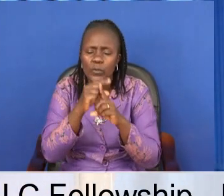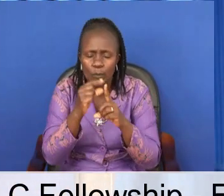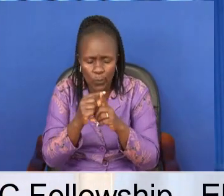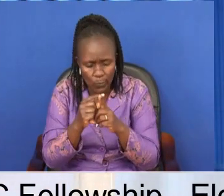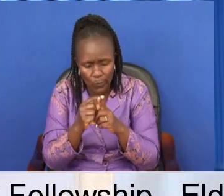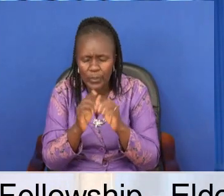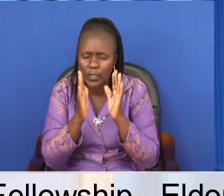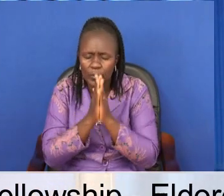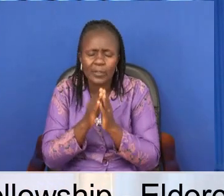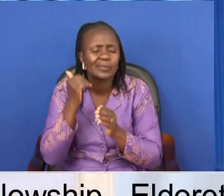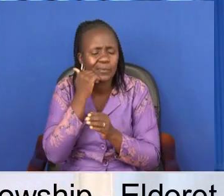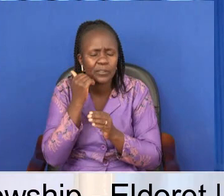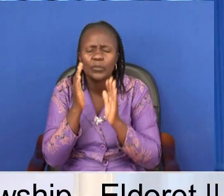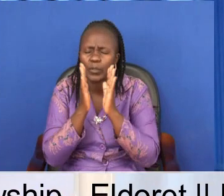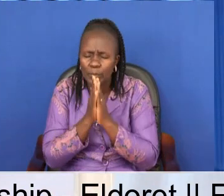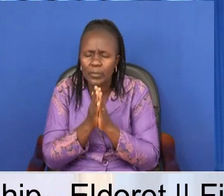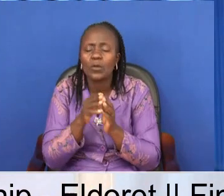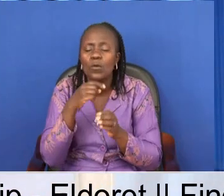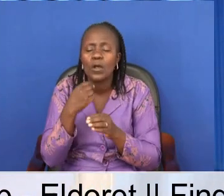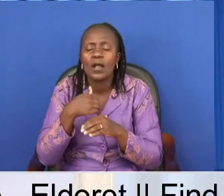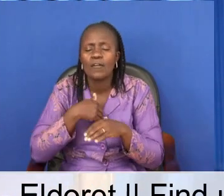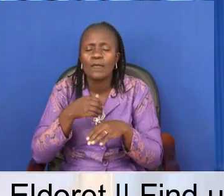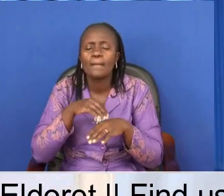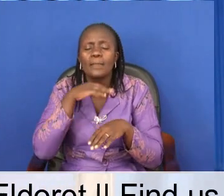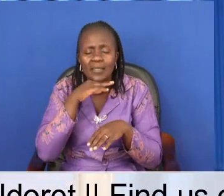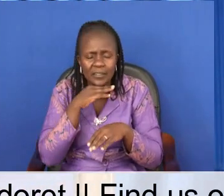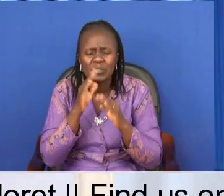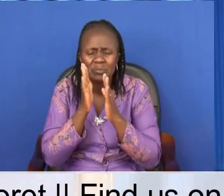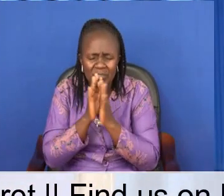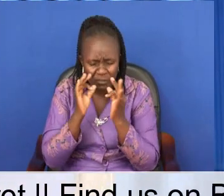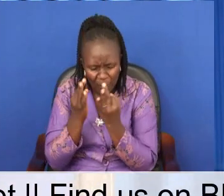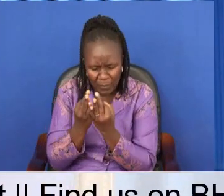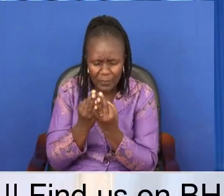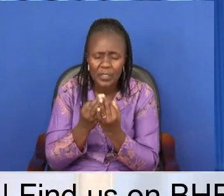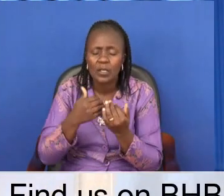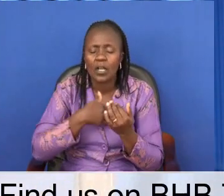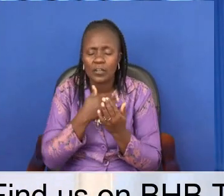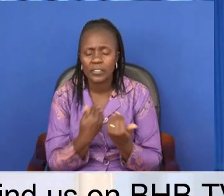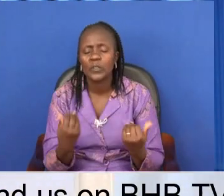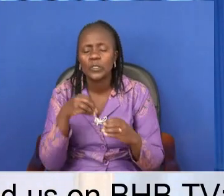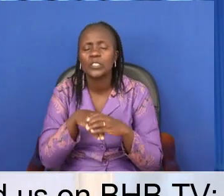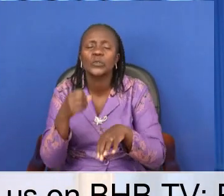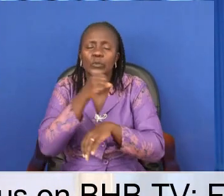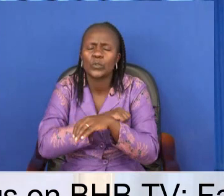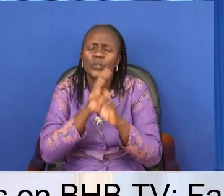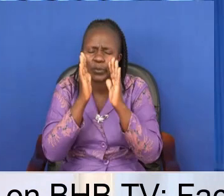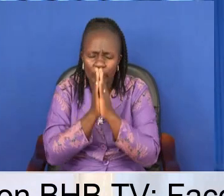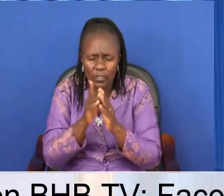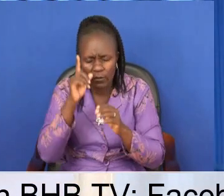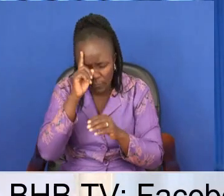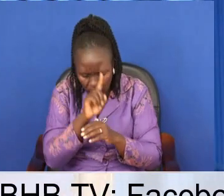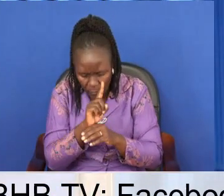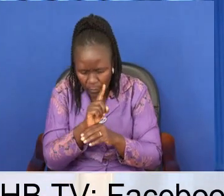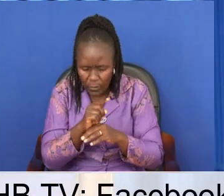And Father, we pray for the sick, we pray for the bereaved. We pray, Father, for those who have children in school. We pray even for